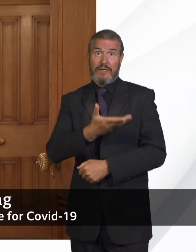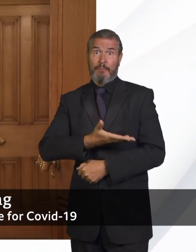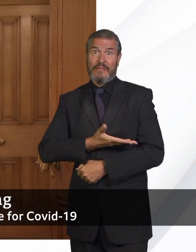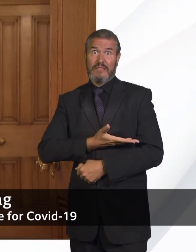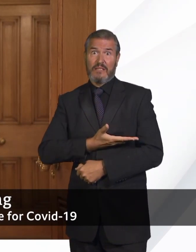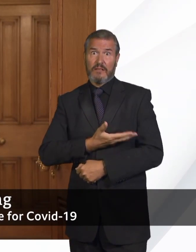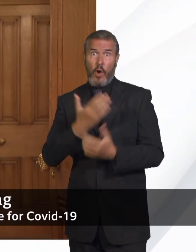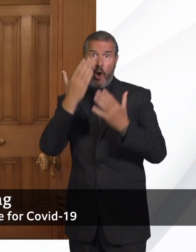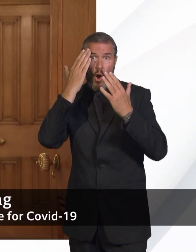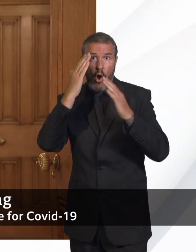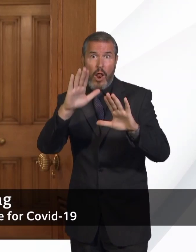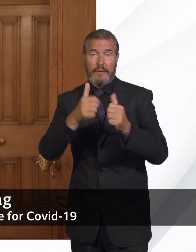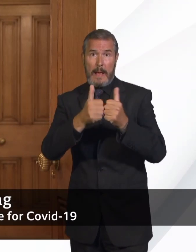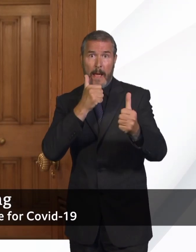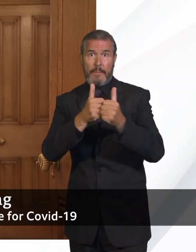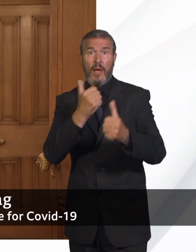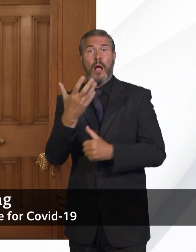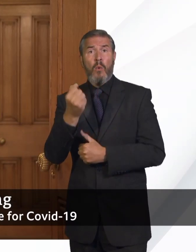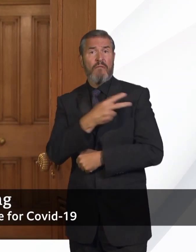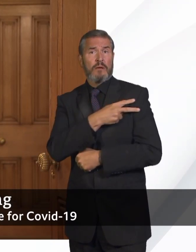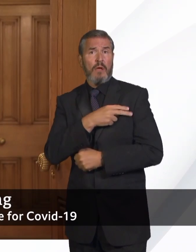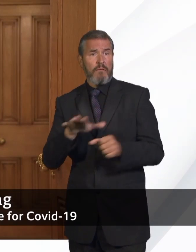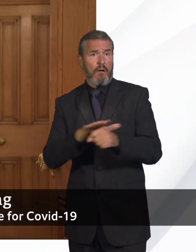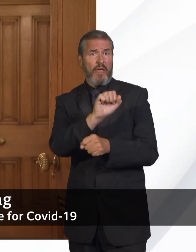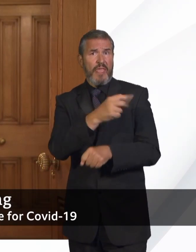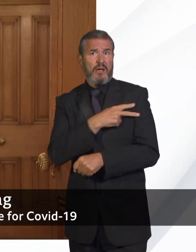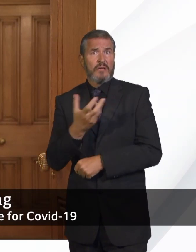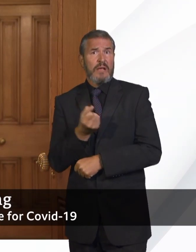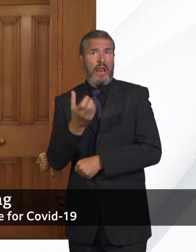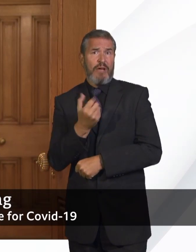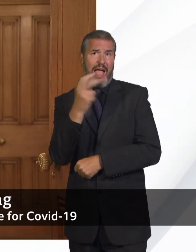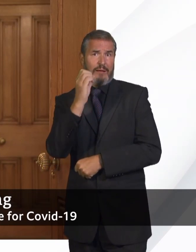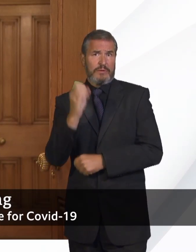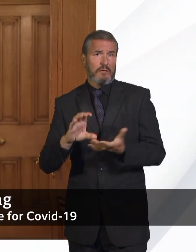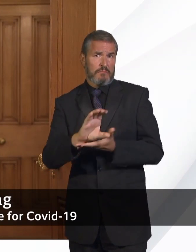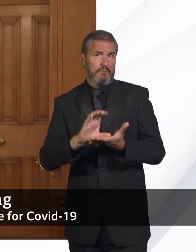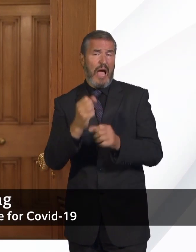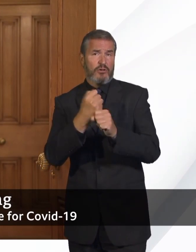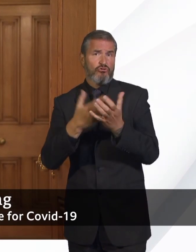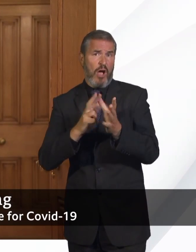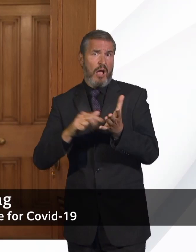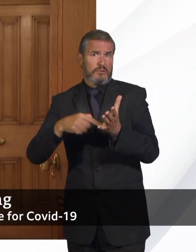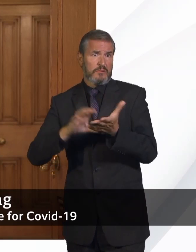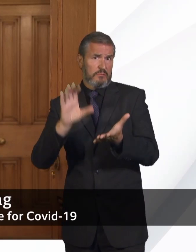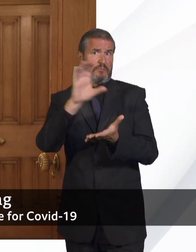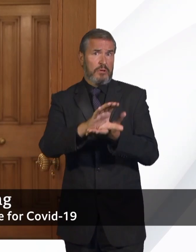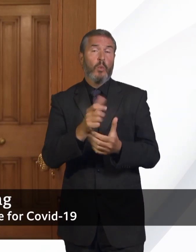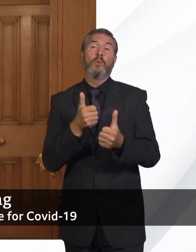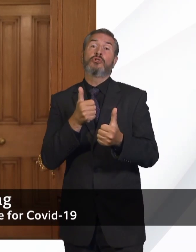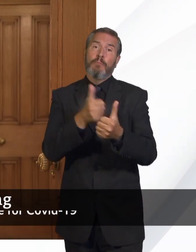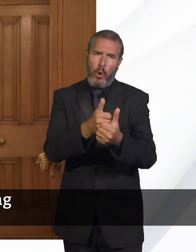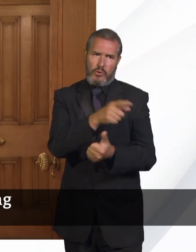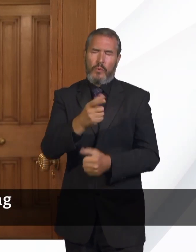Alison has talked about. So we have the furlough scheme in place, we have the grant scheme in place, and we will continue to support our